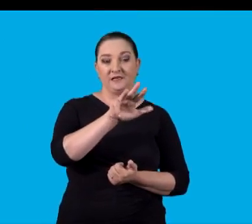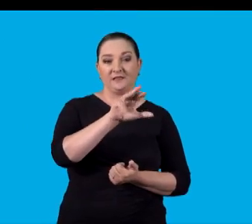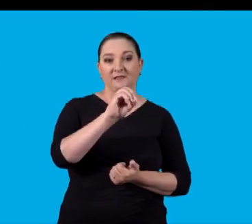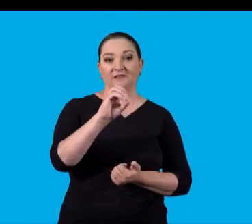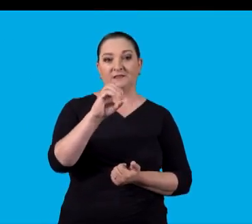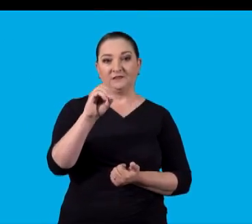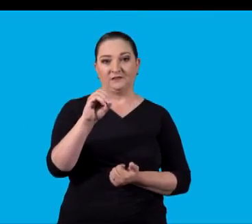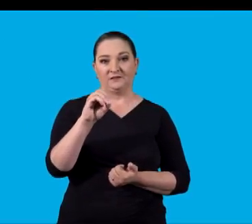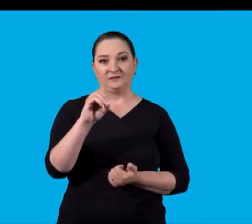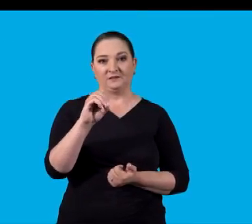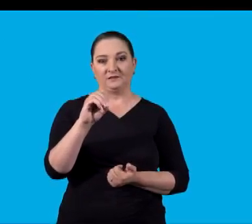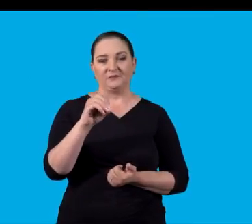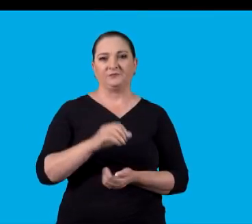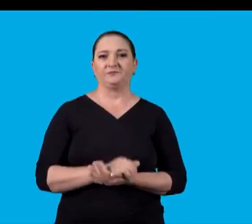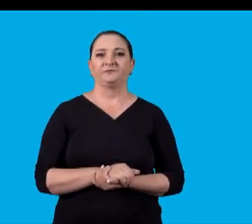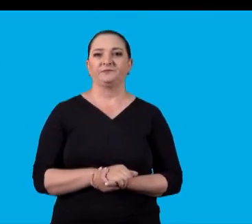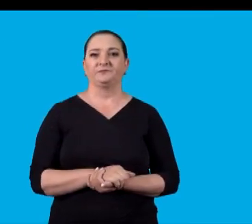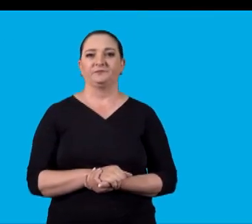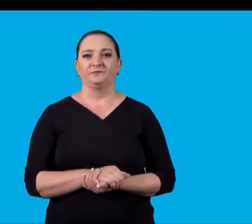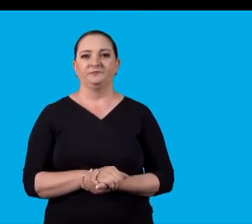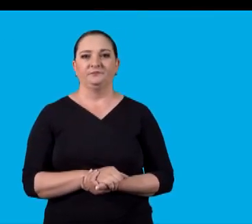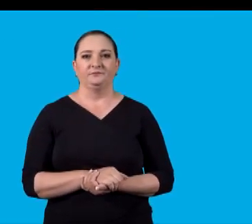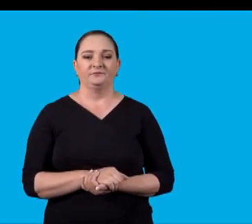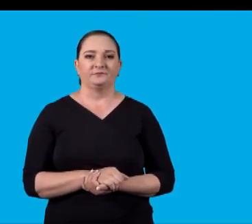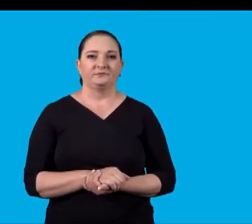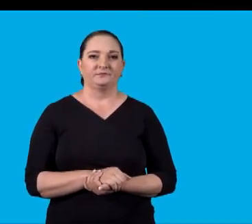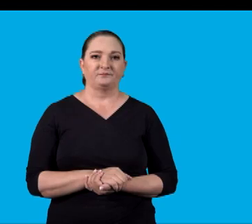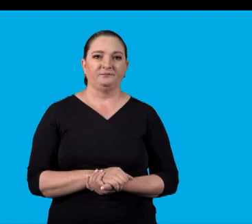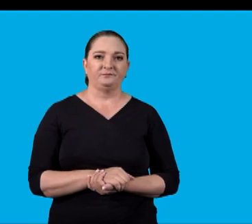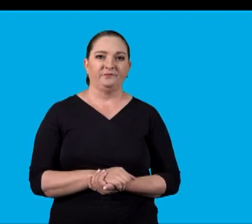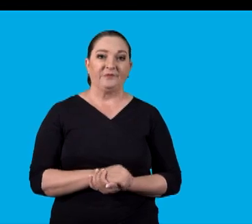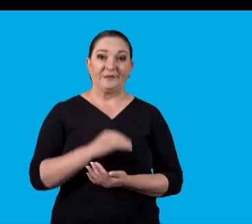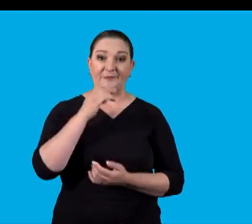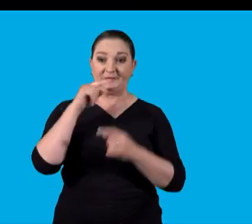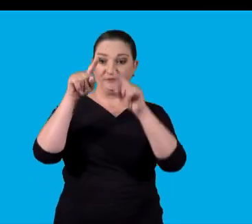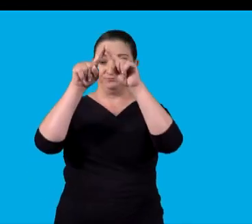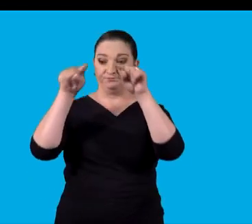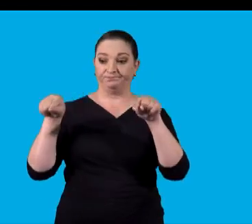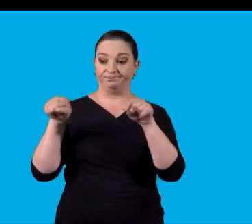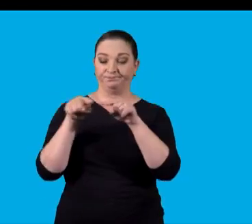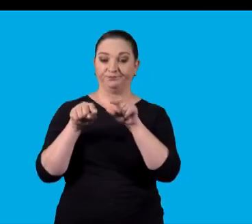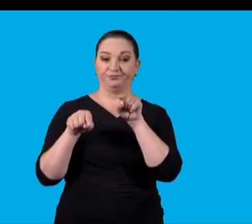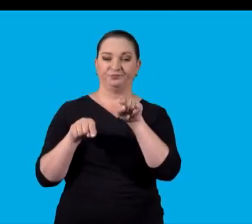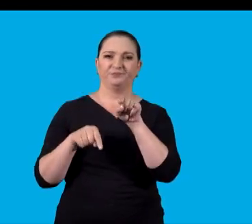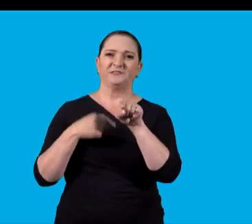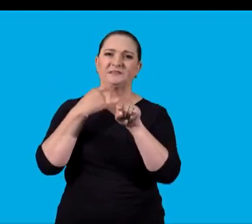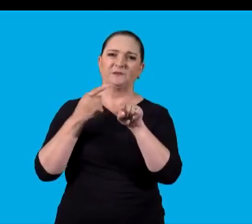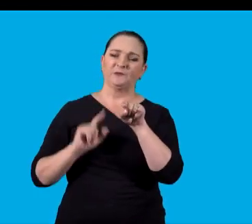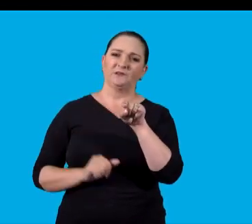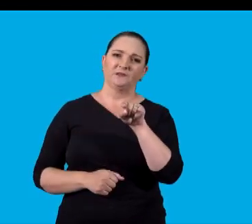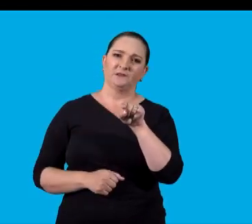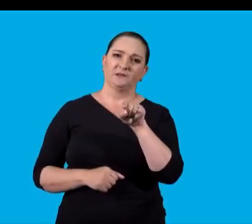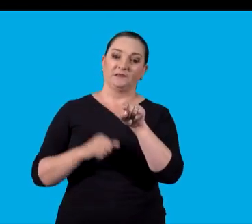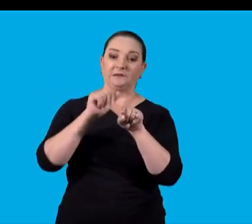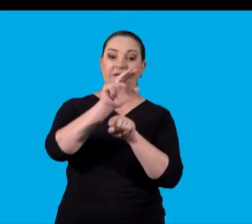819,000 rands. 819,000. All right? So that means I'm going to come here and I'm now going to say